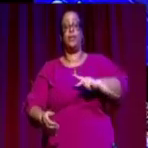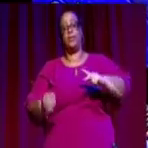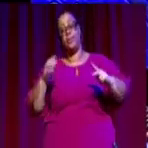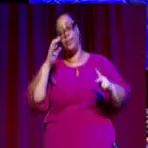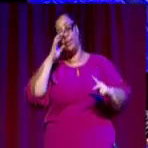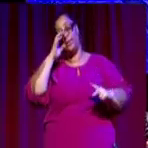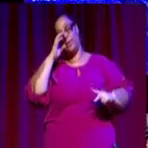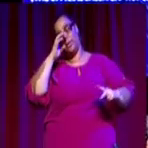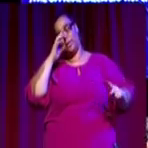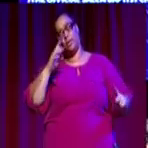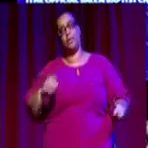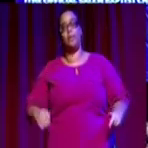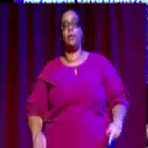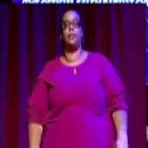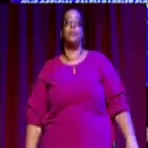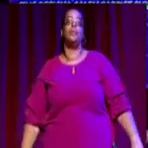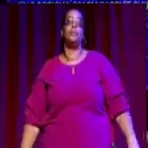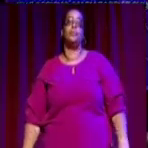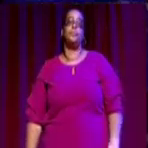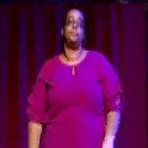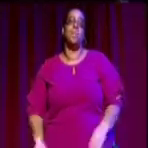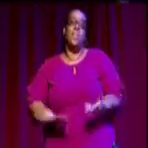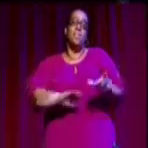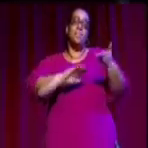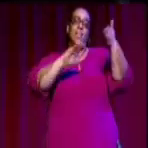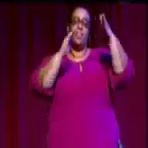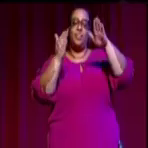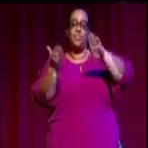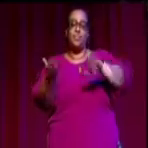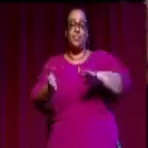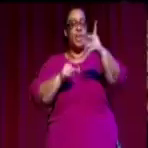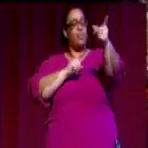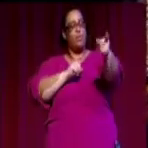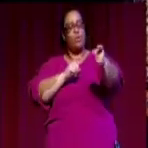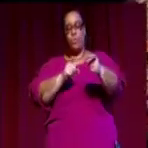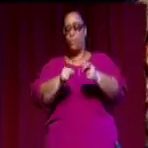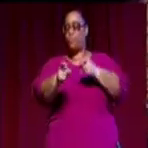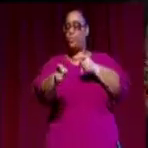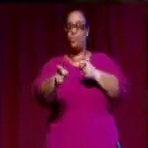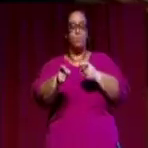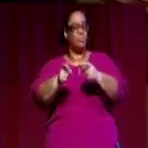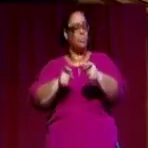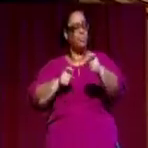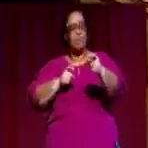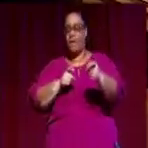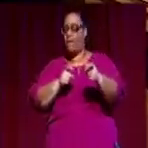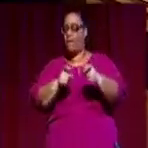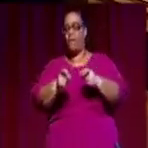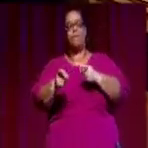are the risen King. Sing, death could not hold death you. Death could not hold you